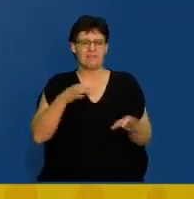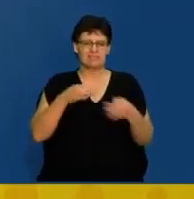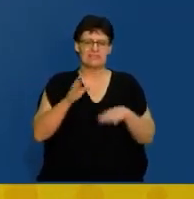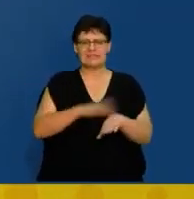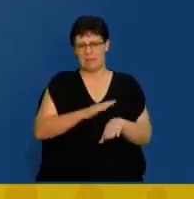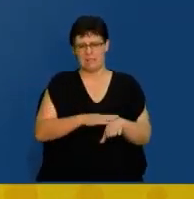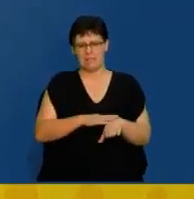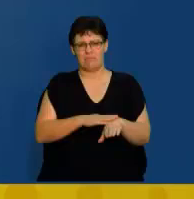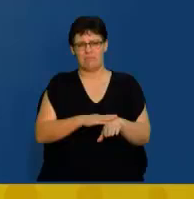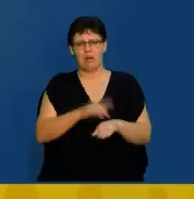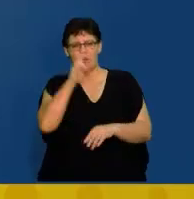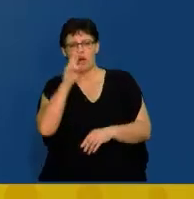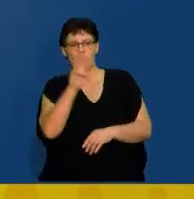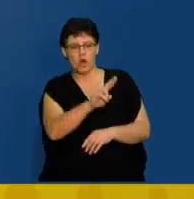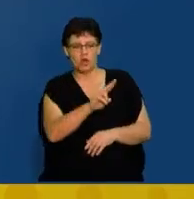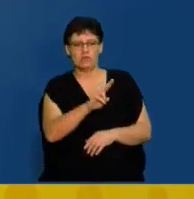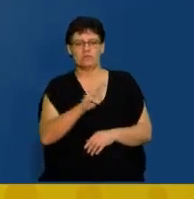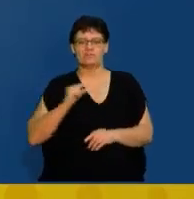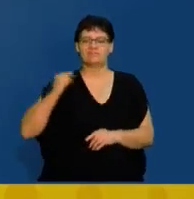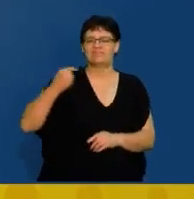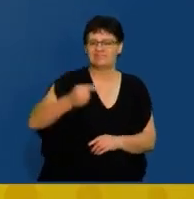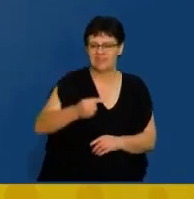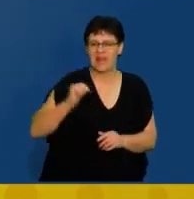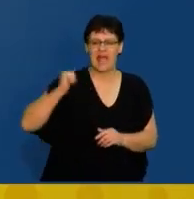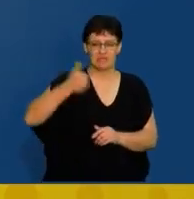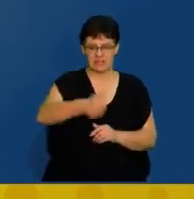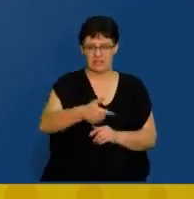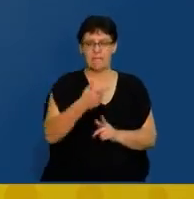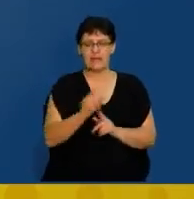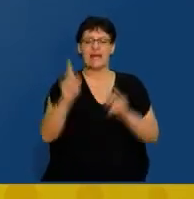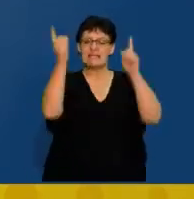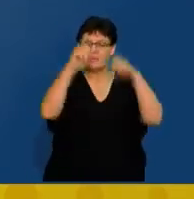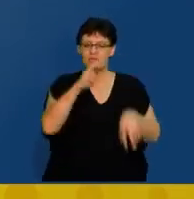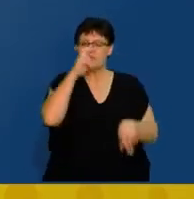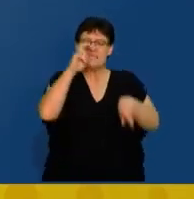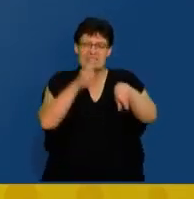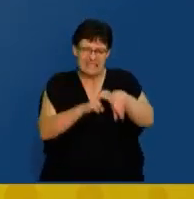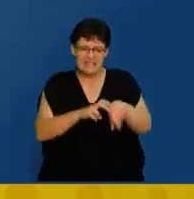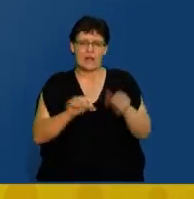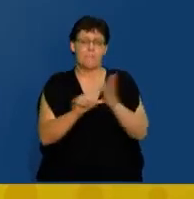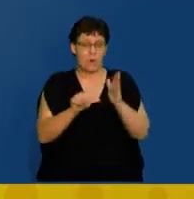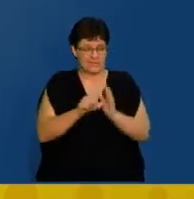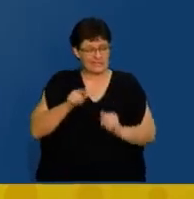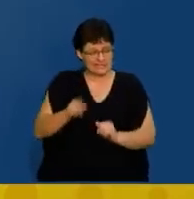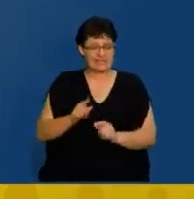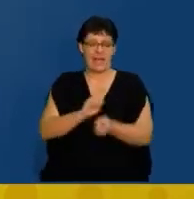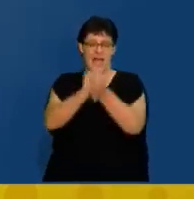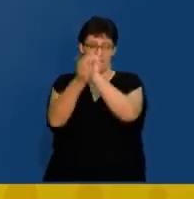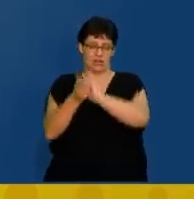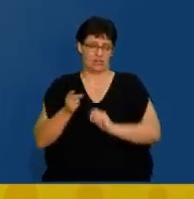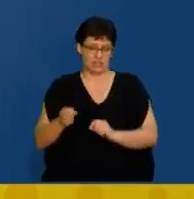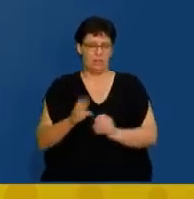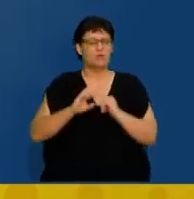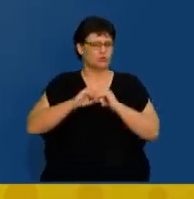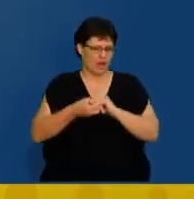on looking at the inheritance of characteristics, but there is a special emphasis that you need to place on this section of evolution. And I'm going to try and